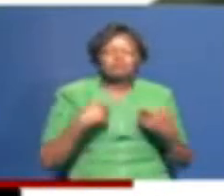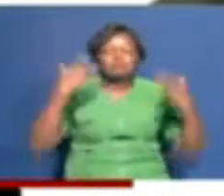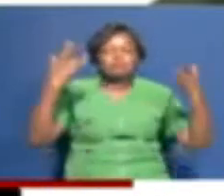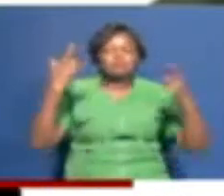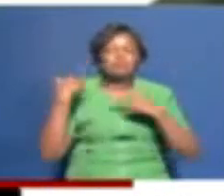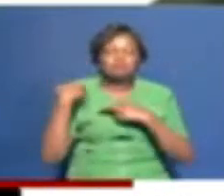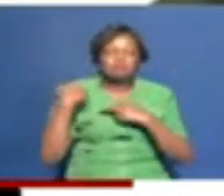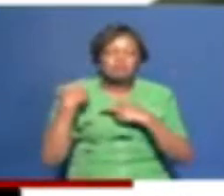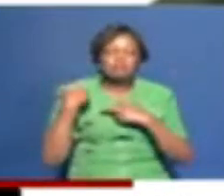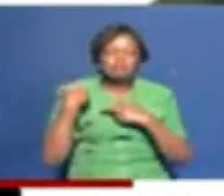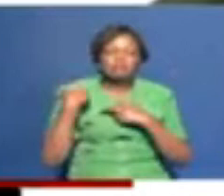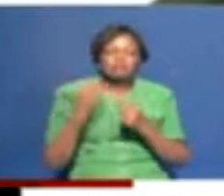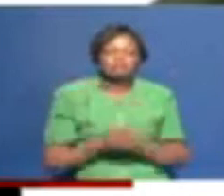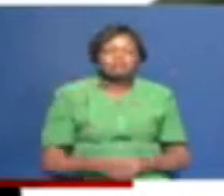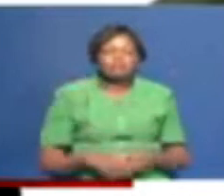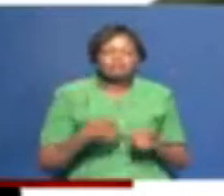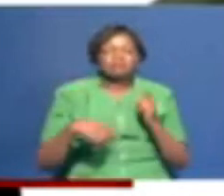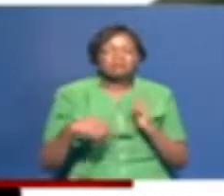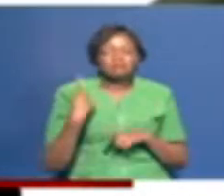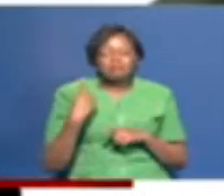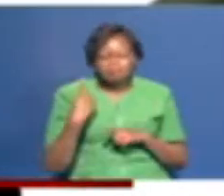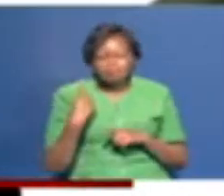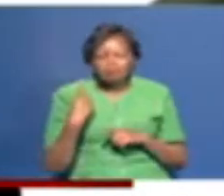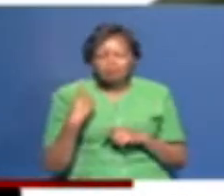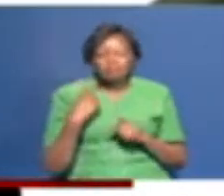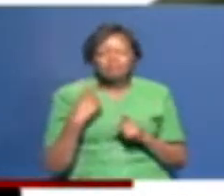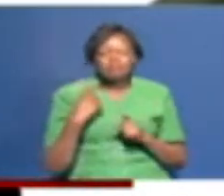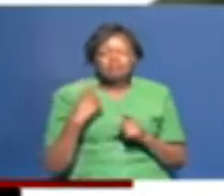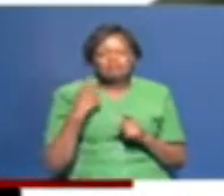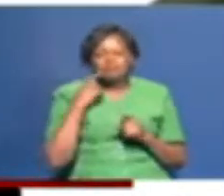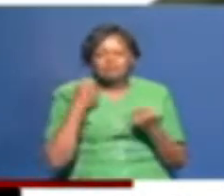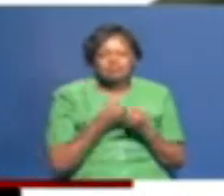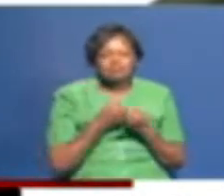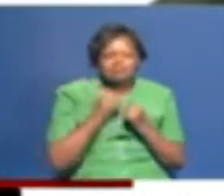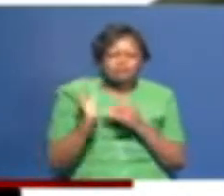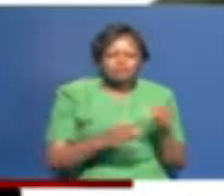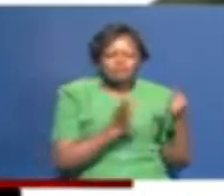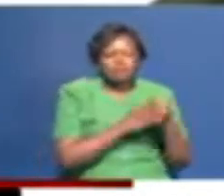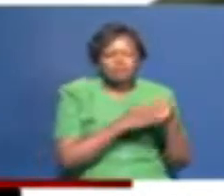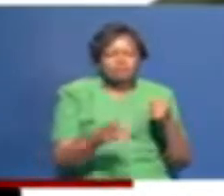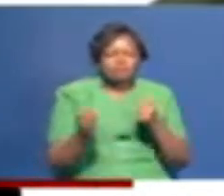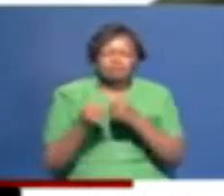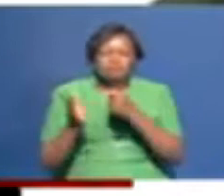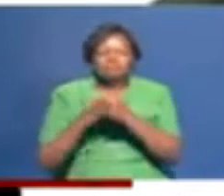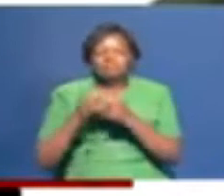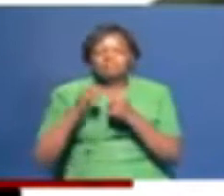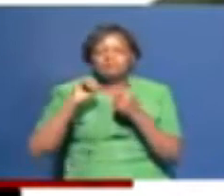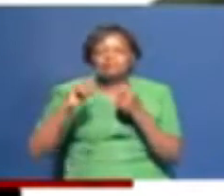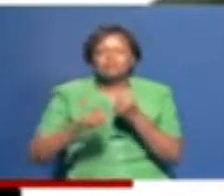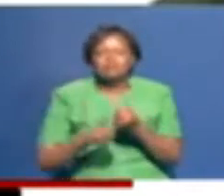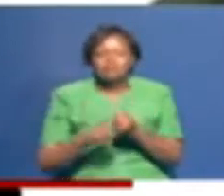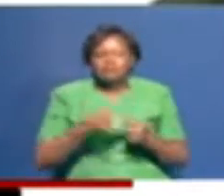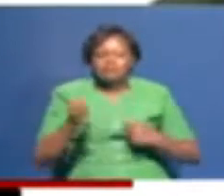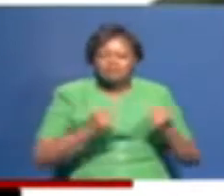to defend the Kwibuka Women's T20 Cricket Tournament scheduled for 9th to 19th of June in Kigali, Rwanda. Kenya is among